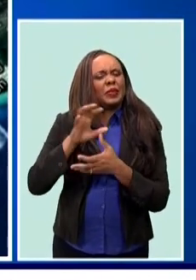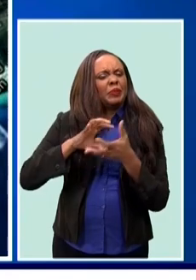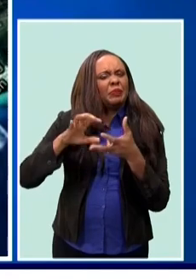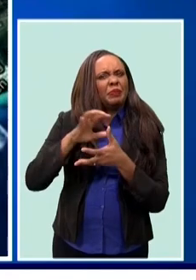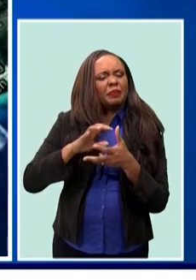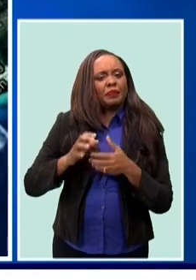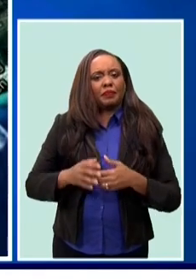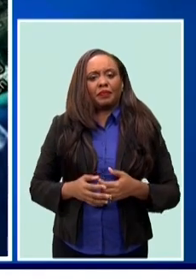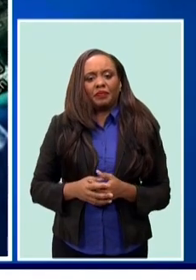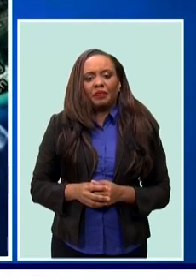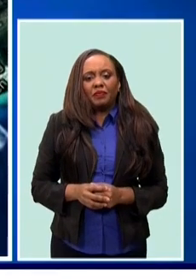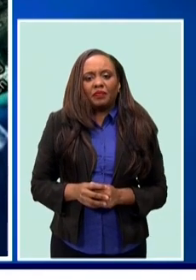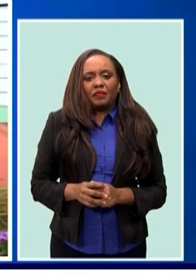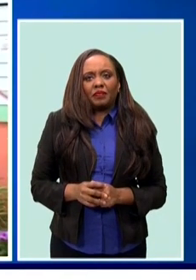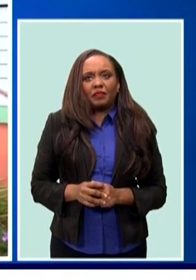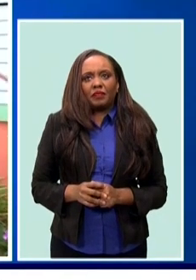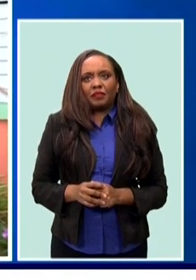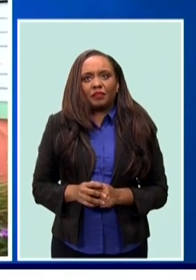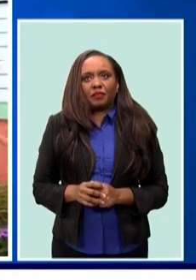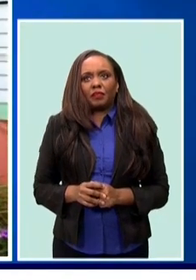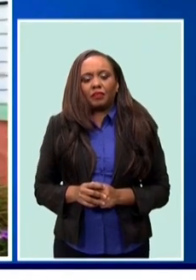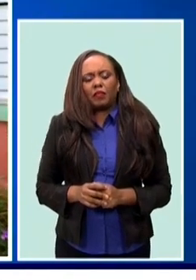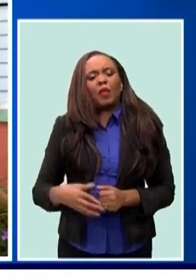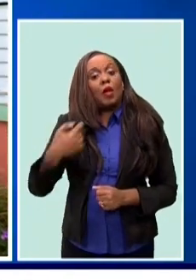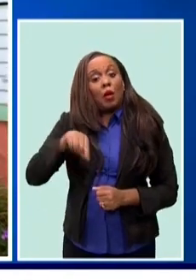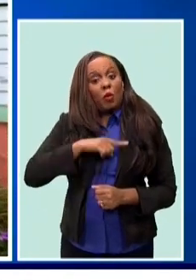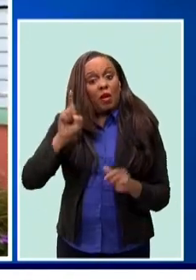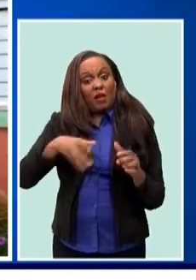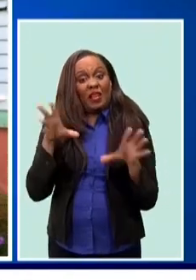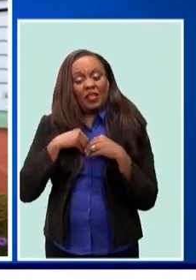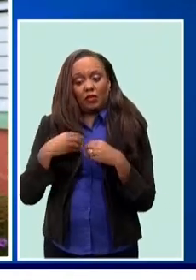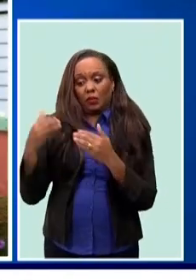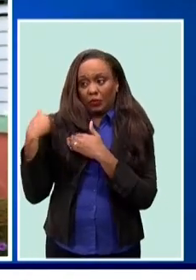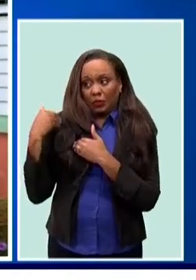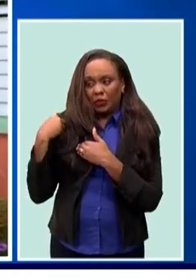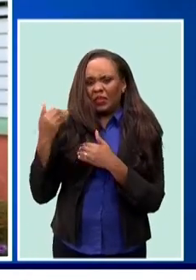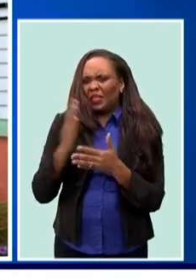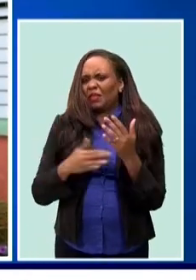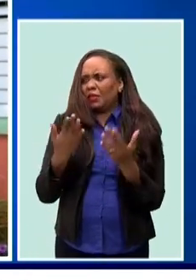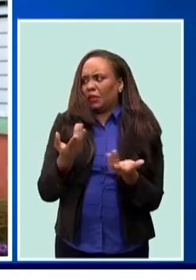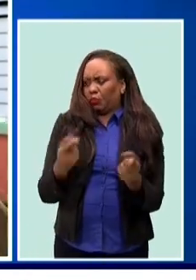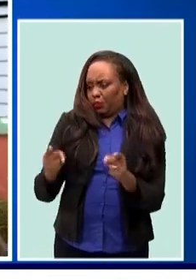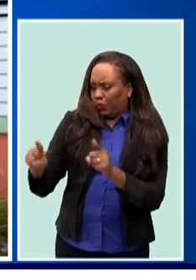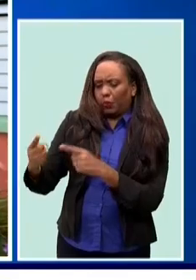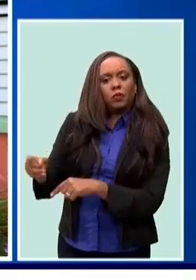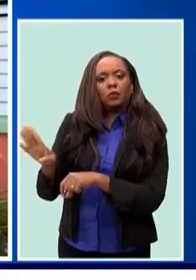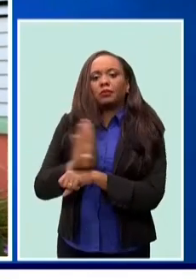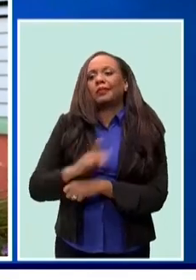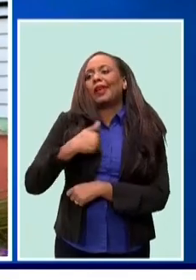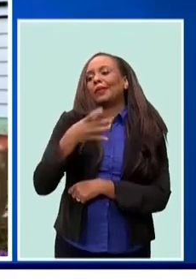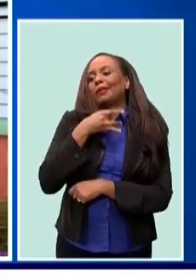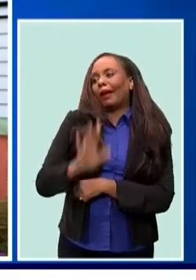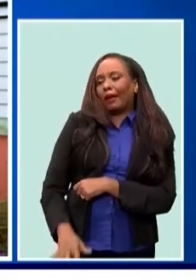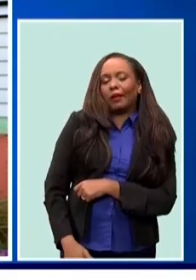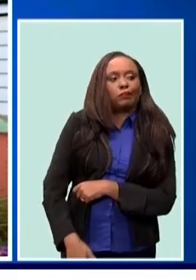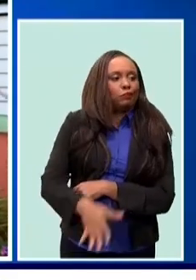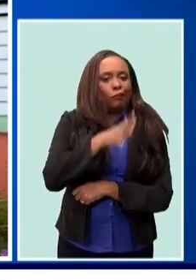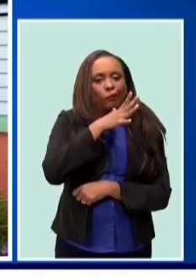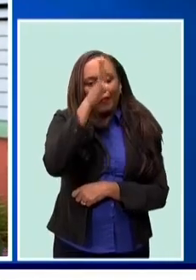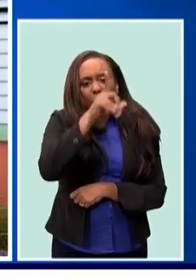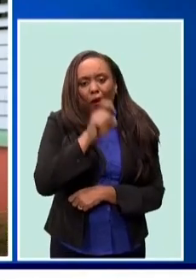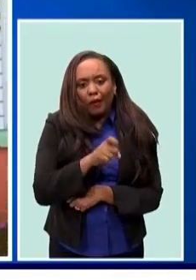there. We got to take some responsibility, and things that are going on in Barbados, I don't like. Parents got to start